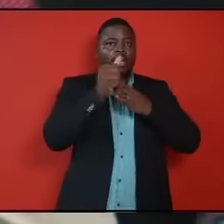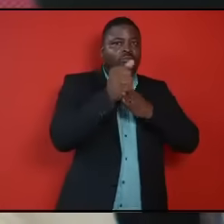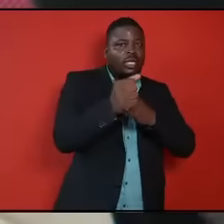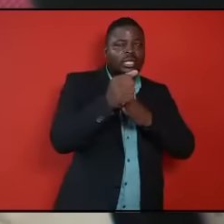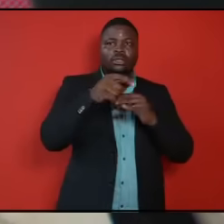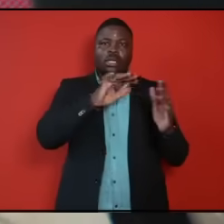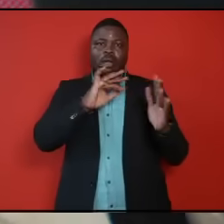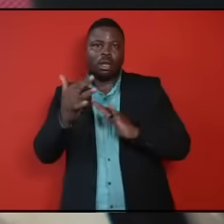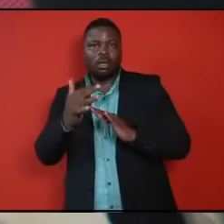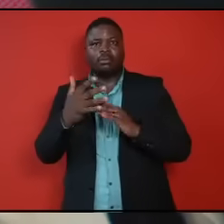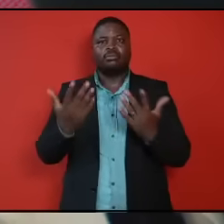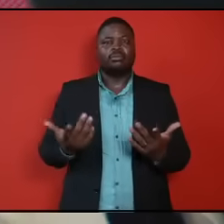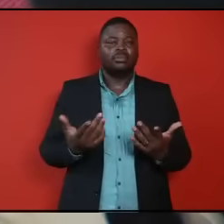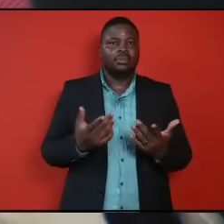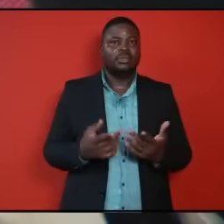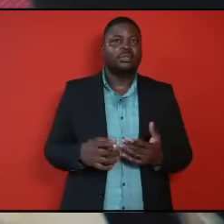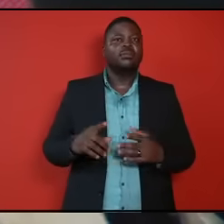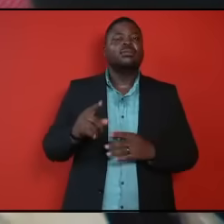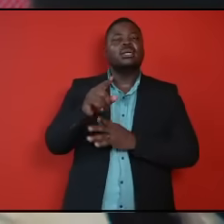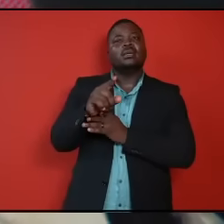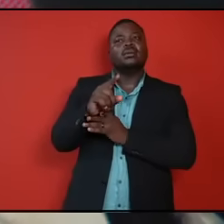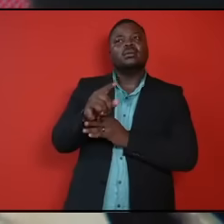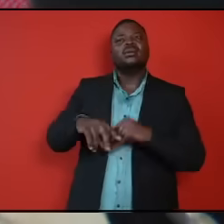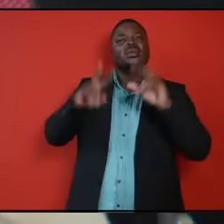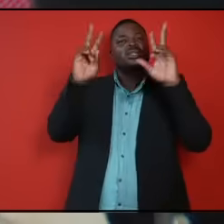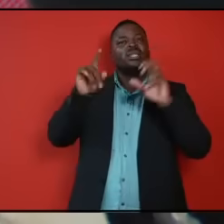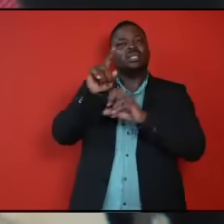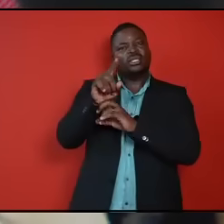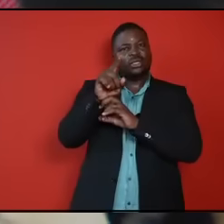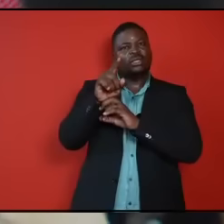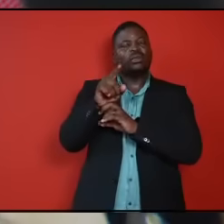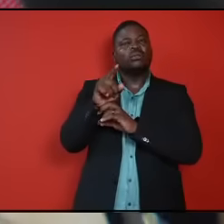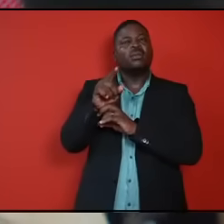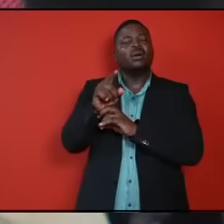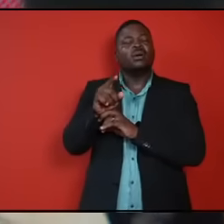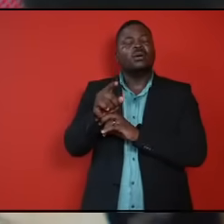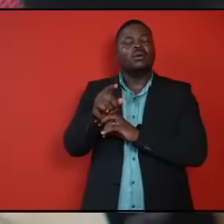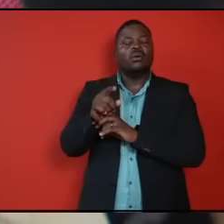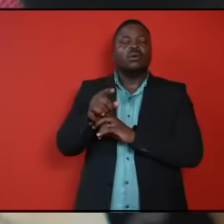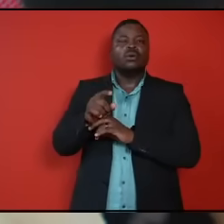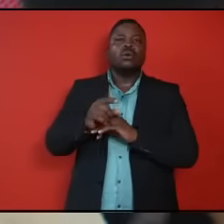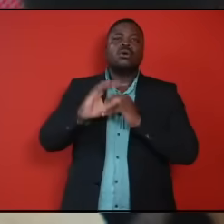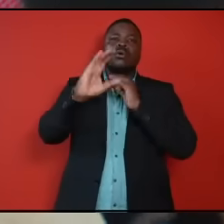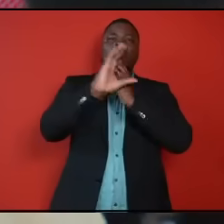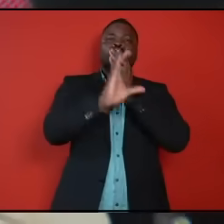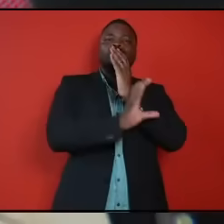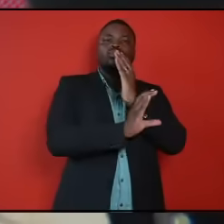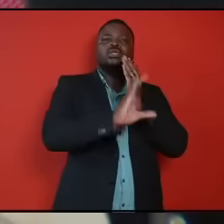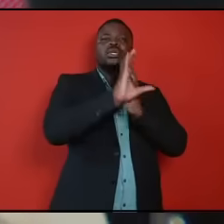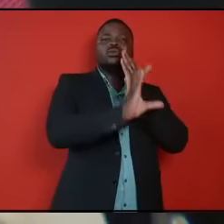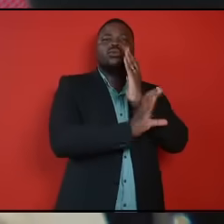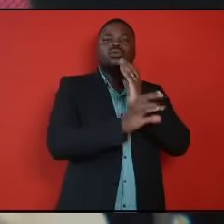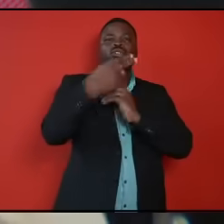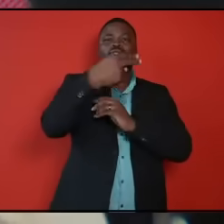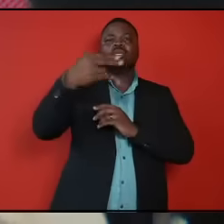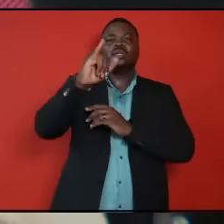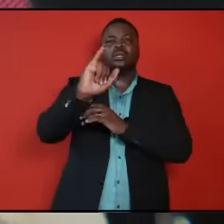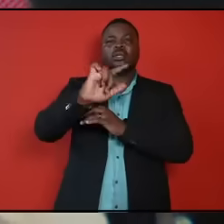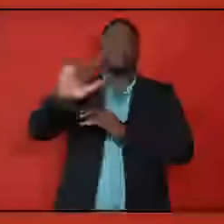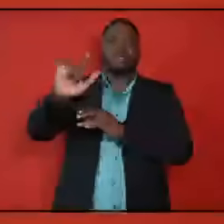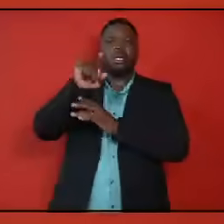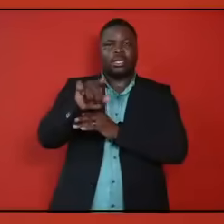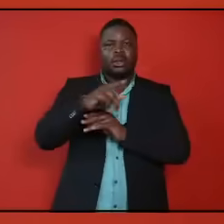picket at Constitutional Hill about the Pala report. Maybe just your comments on that. What do you think? I mean, is the president being protected,